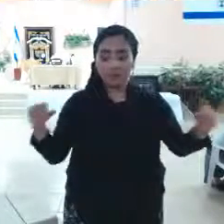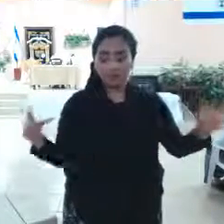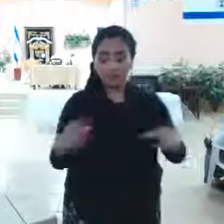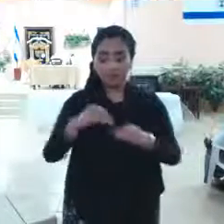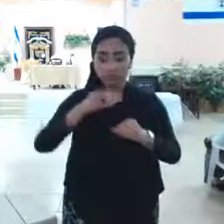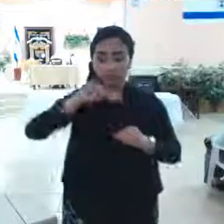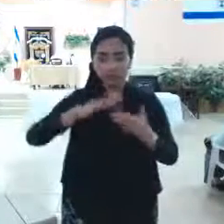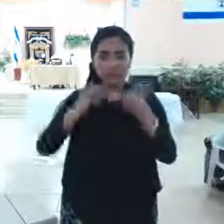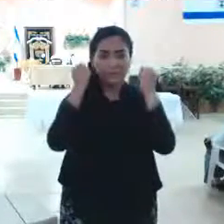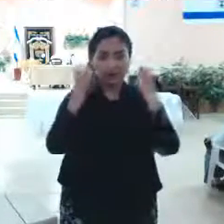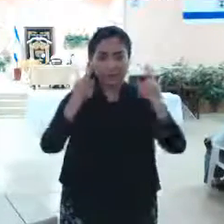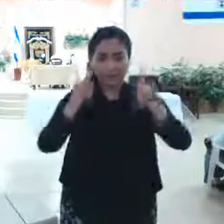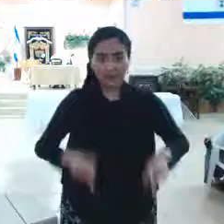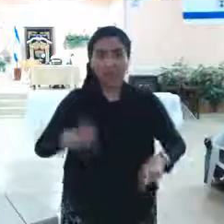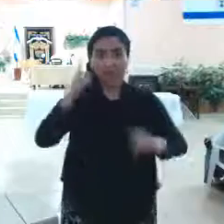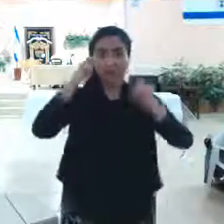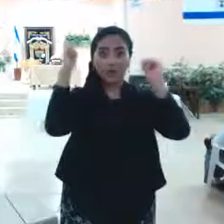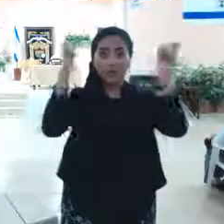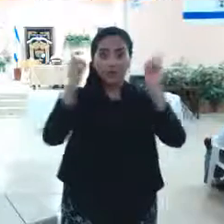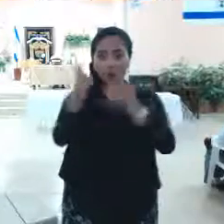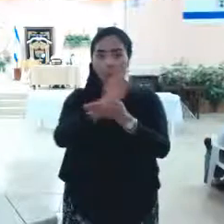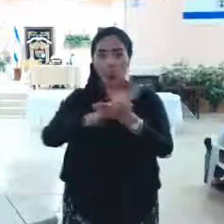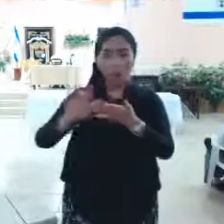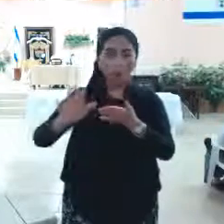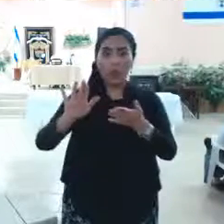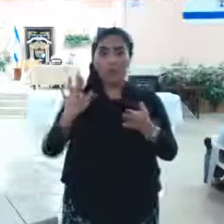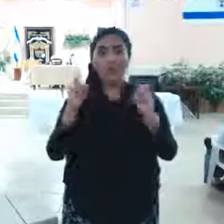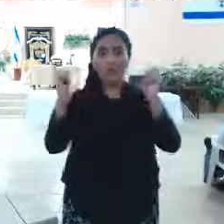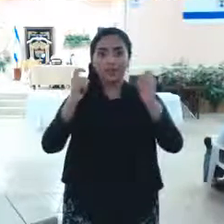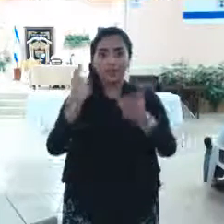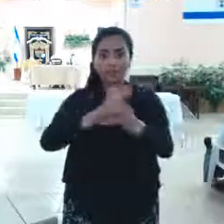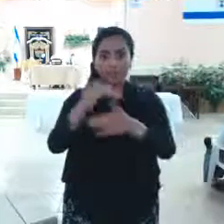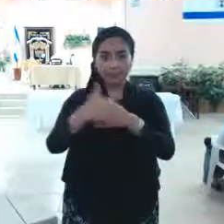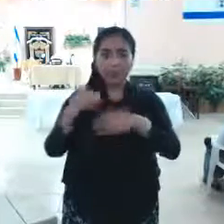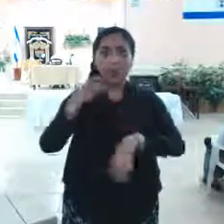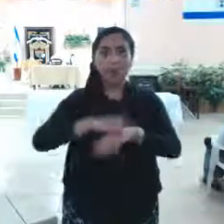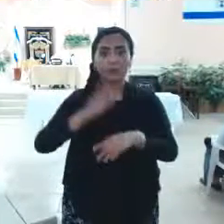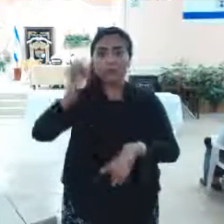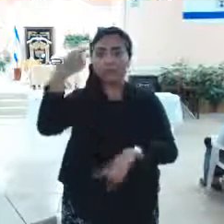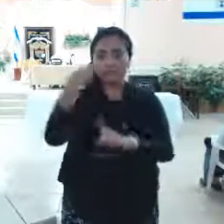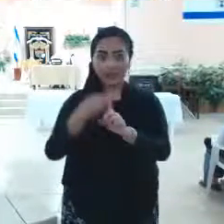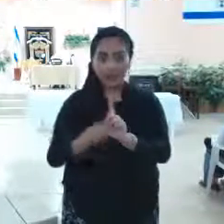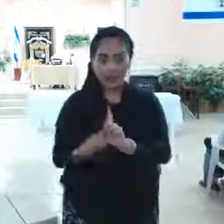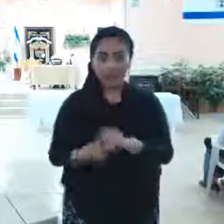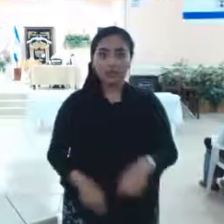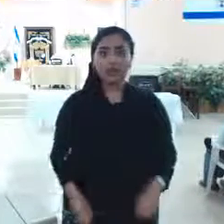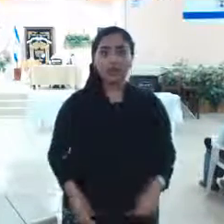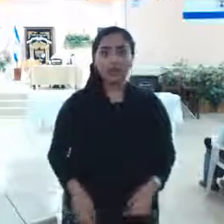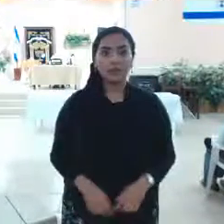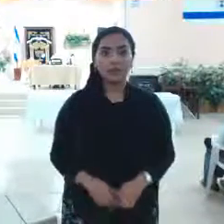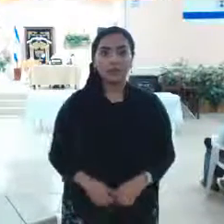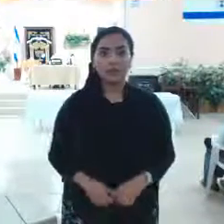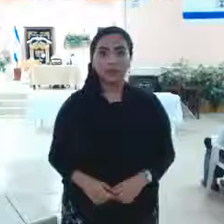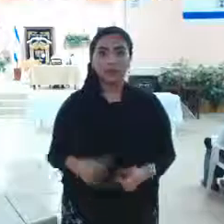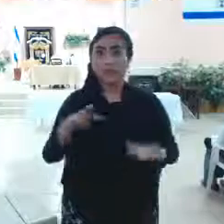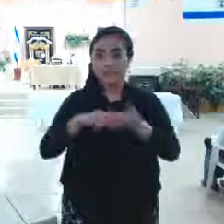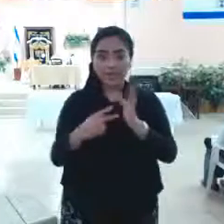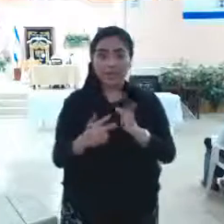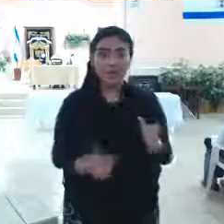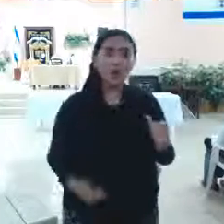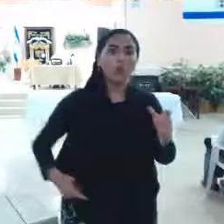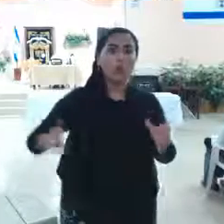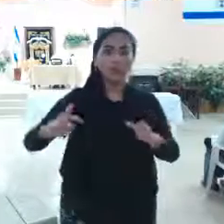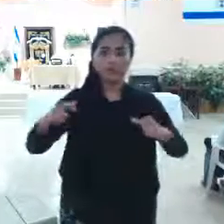en Jerusalén mucha gente para celebrar la fiesta solemne de los panes sin levadura en el mes segundo. Una vasta reunión, o sea, una